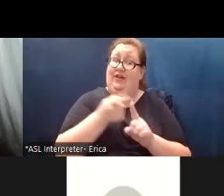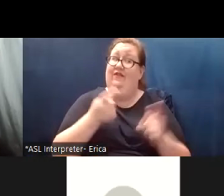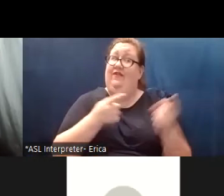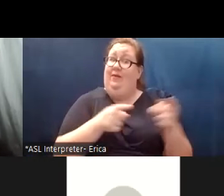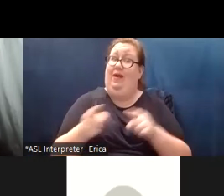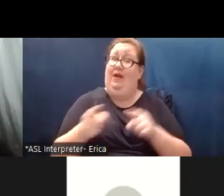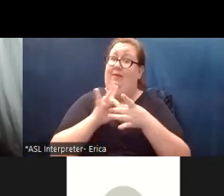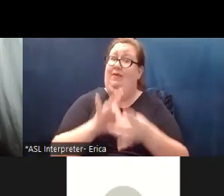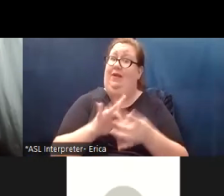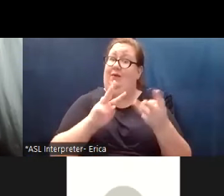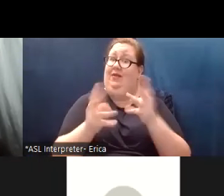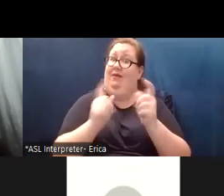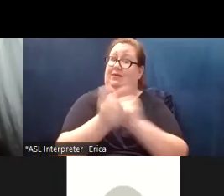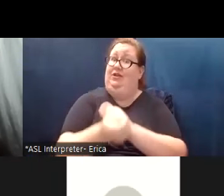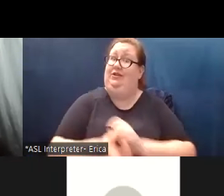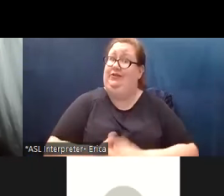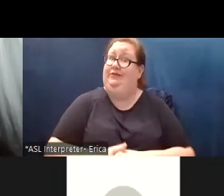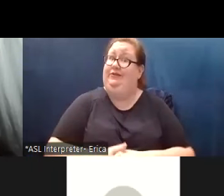with climate change.